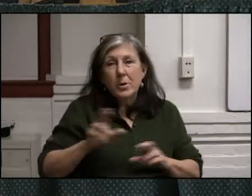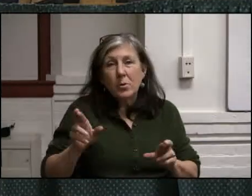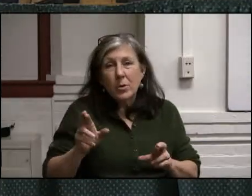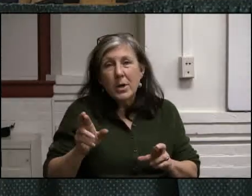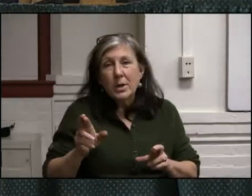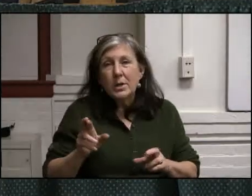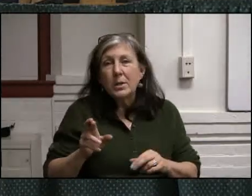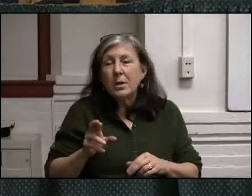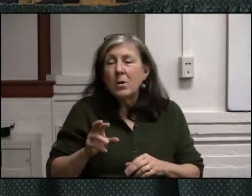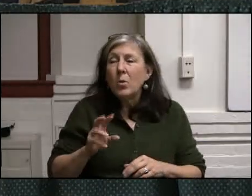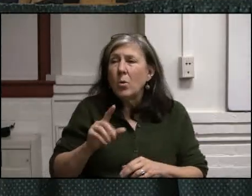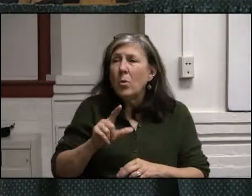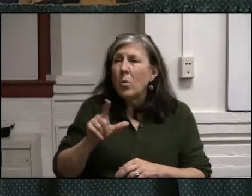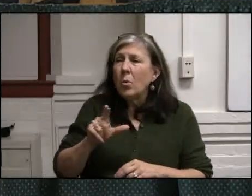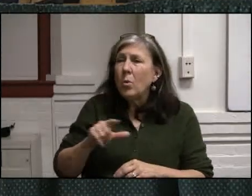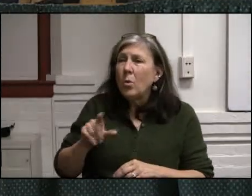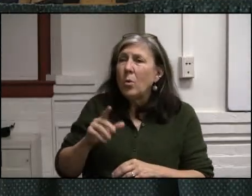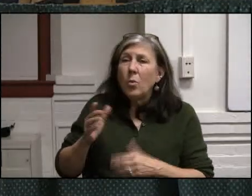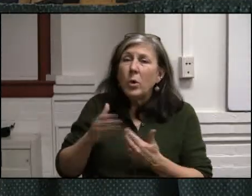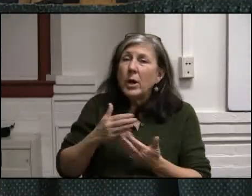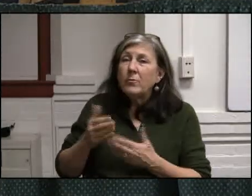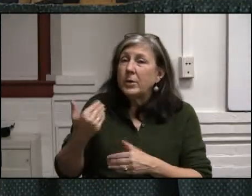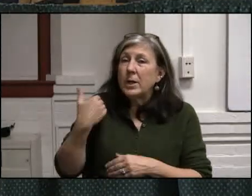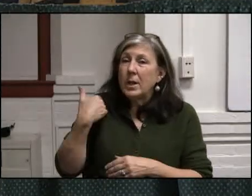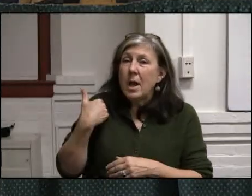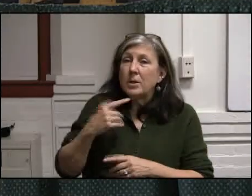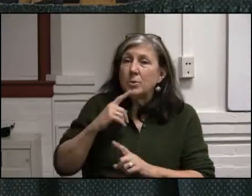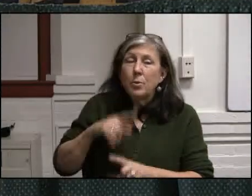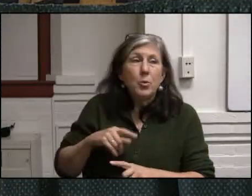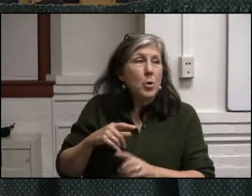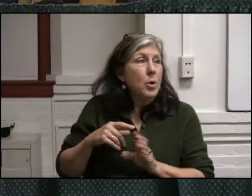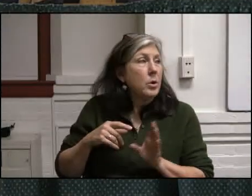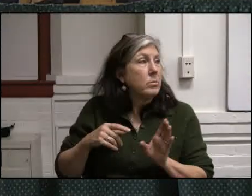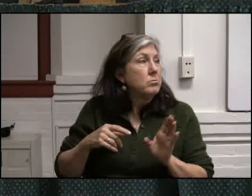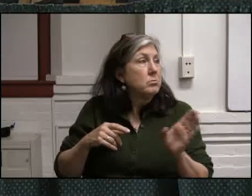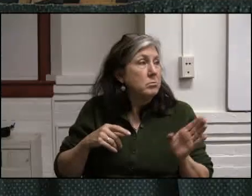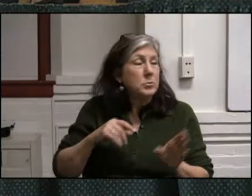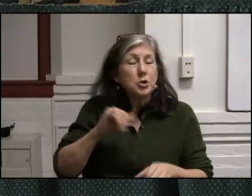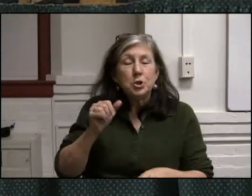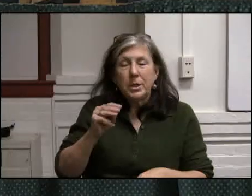last reporting is. Oh, No, I think we have a report this year. Yeah.